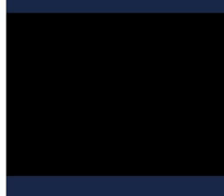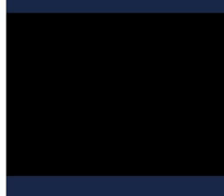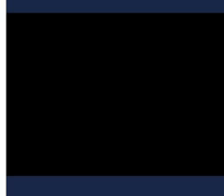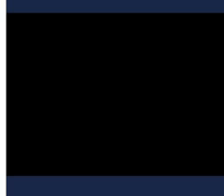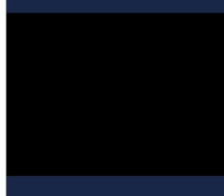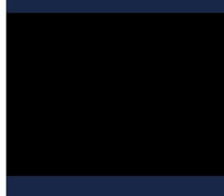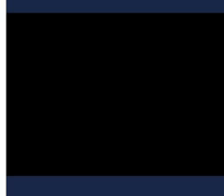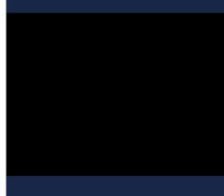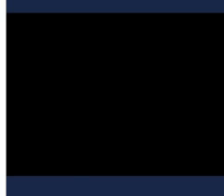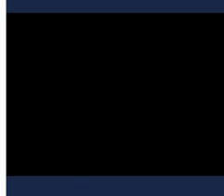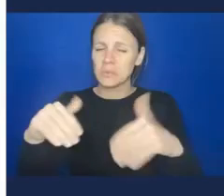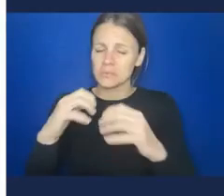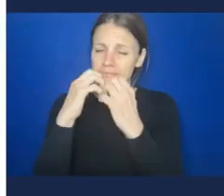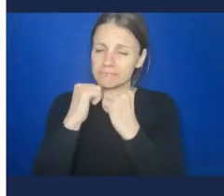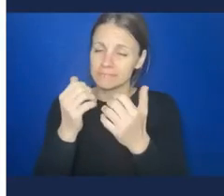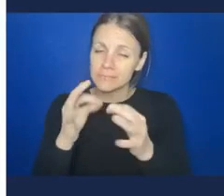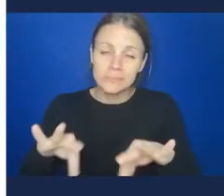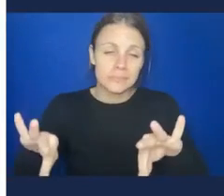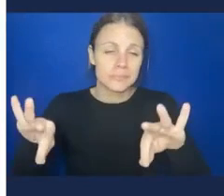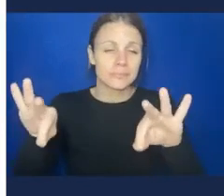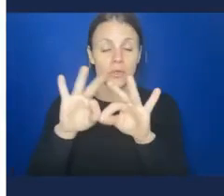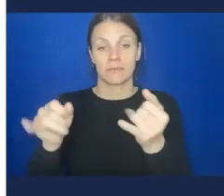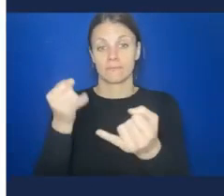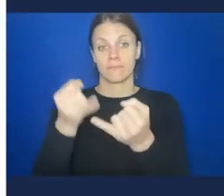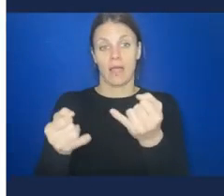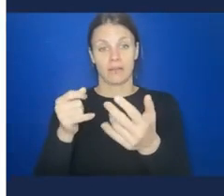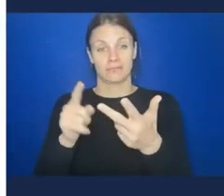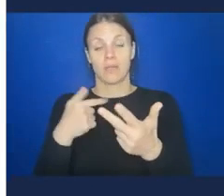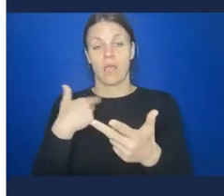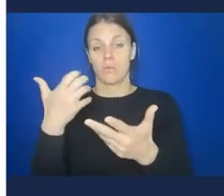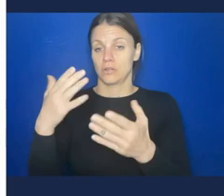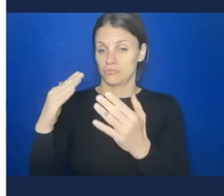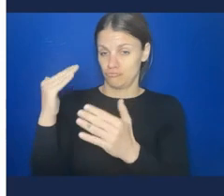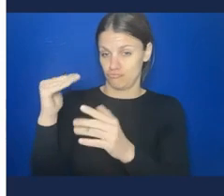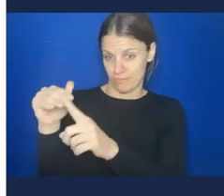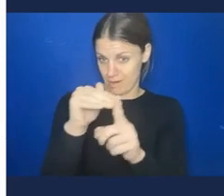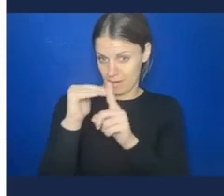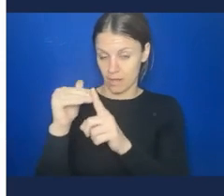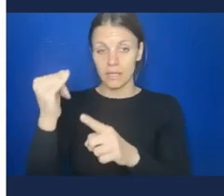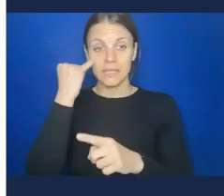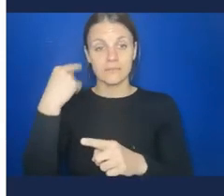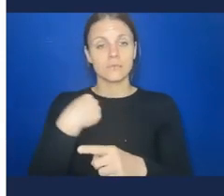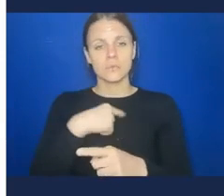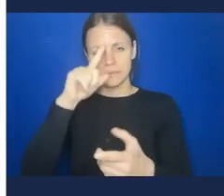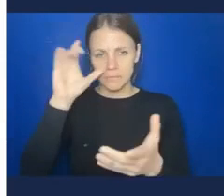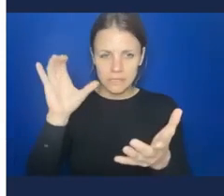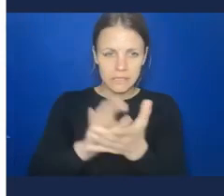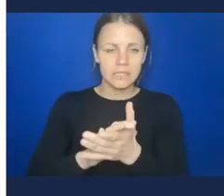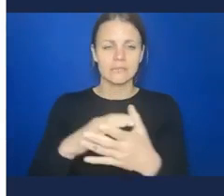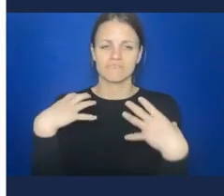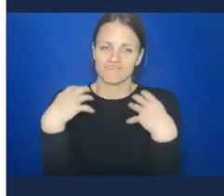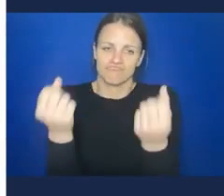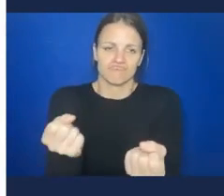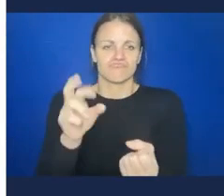final thing I want to remind us is about if we believe in restorative practices in other contexts, if we